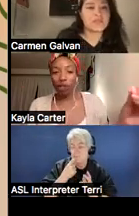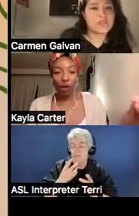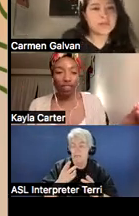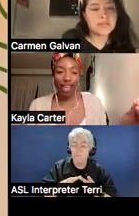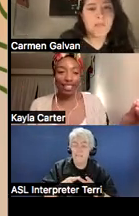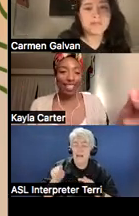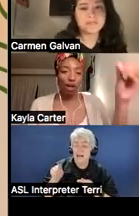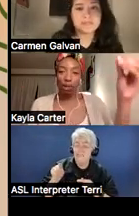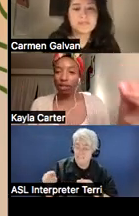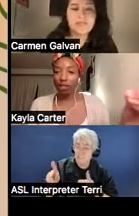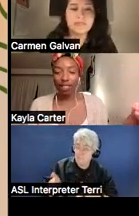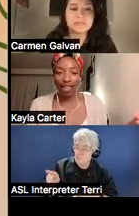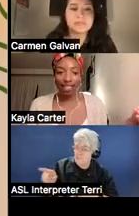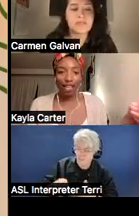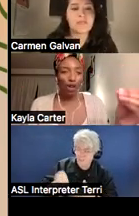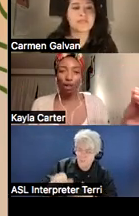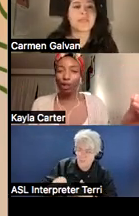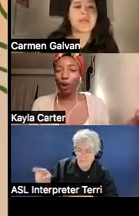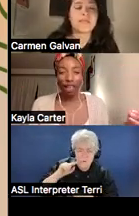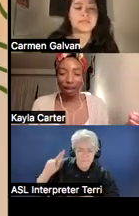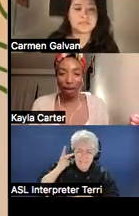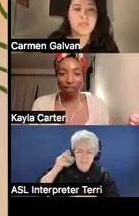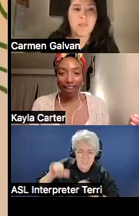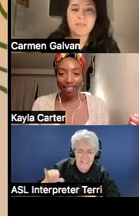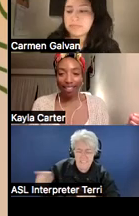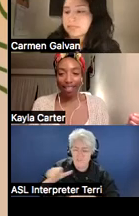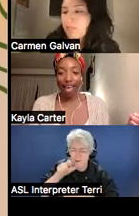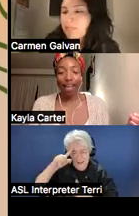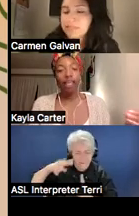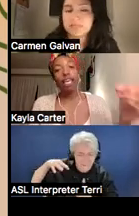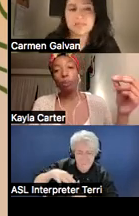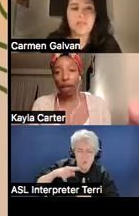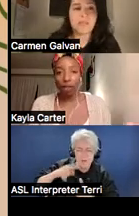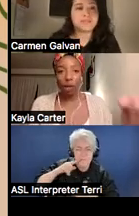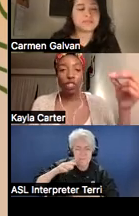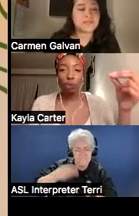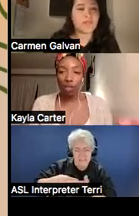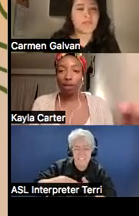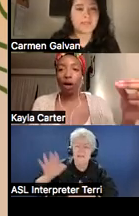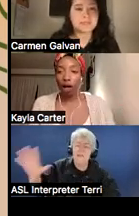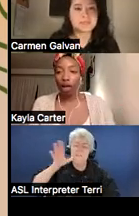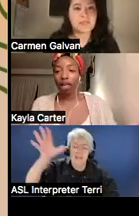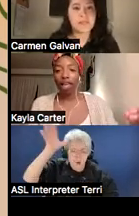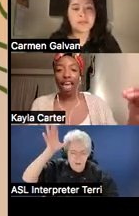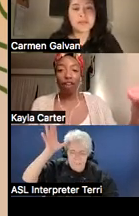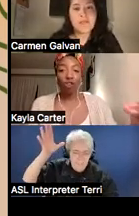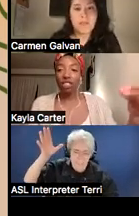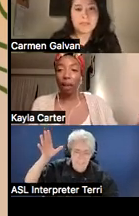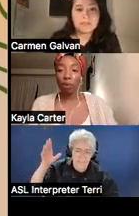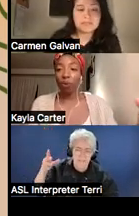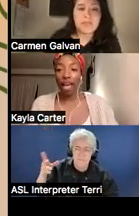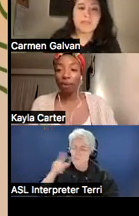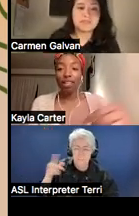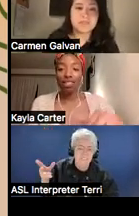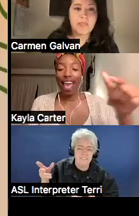this person learned this, they're in a political science class, they're not learning about finances like that. They had parents that would just put them on every